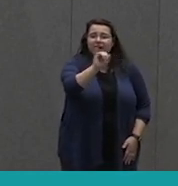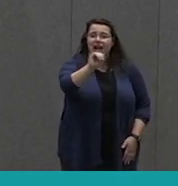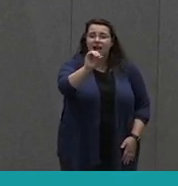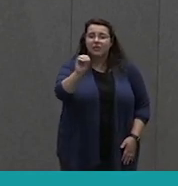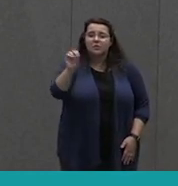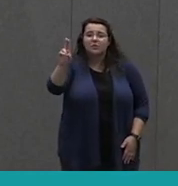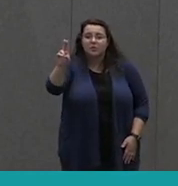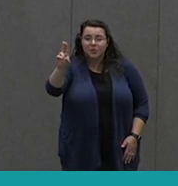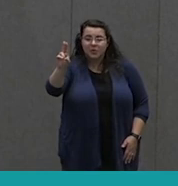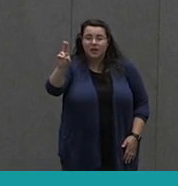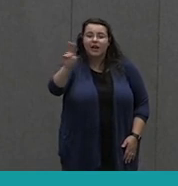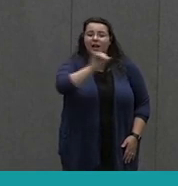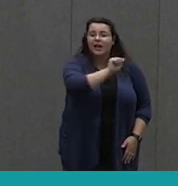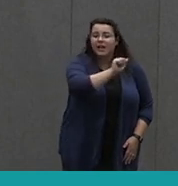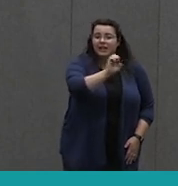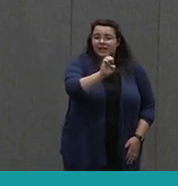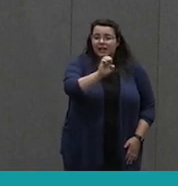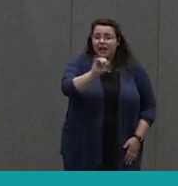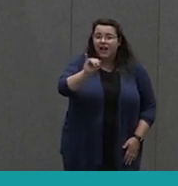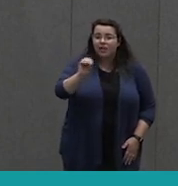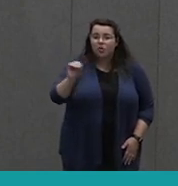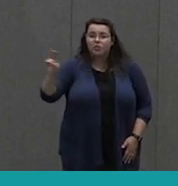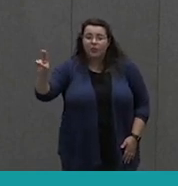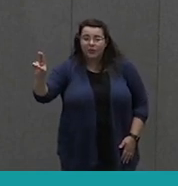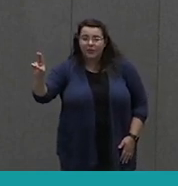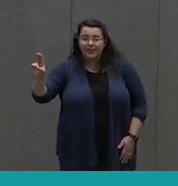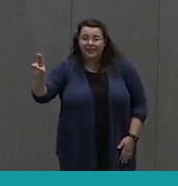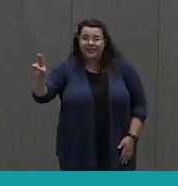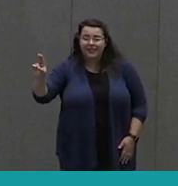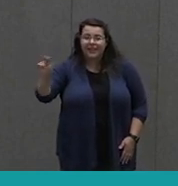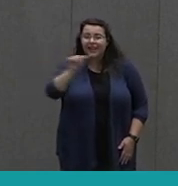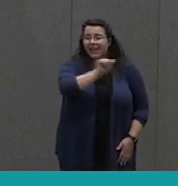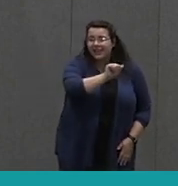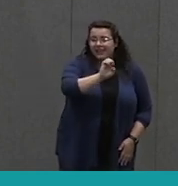I think we're ready. I'm going to bring my book back over.